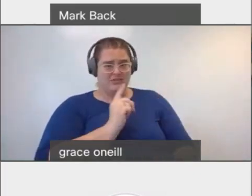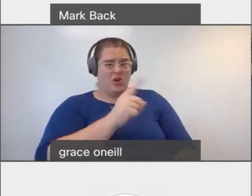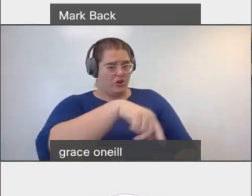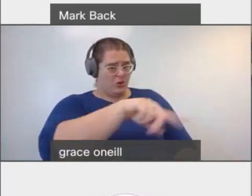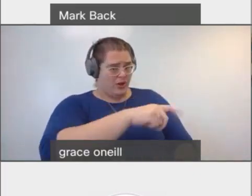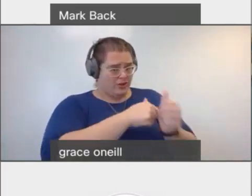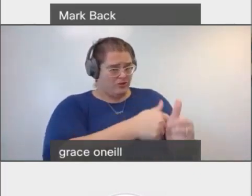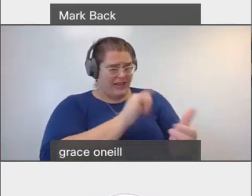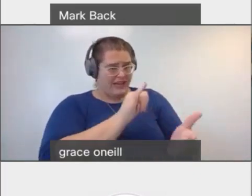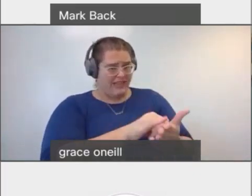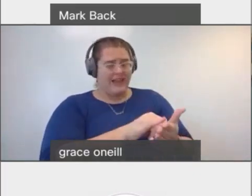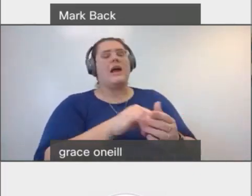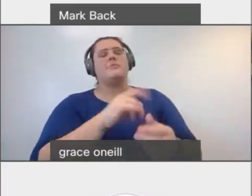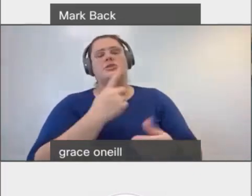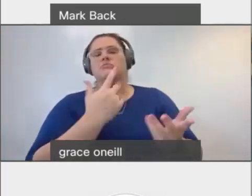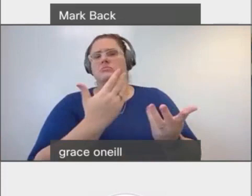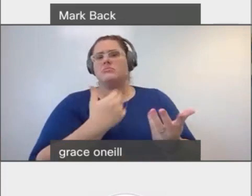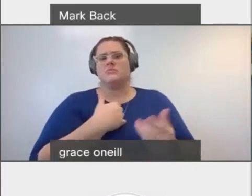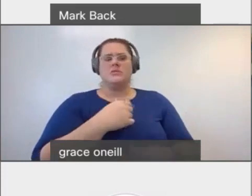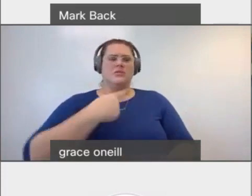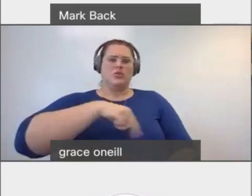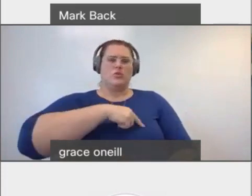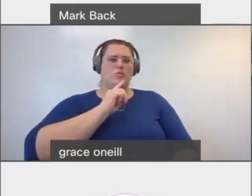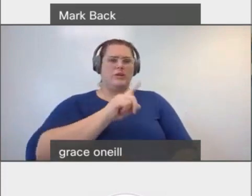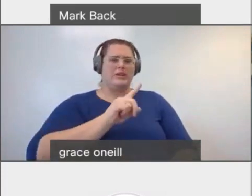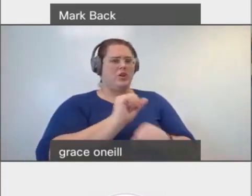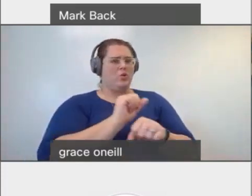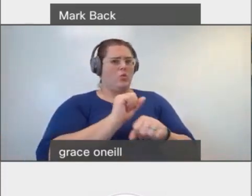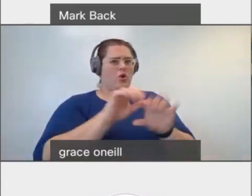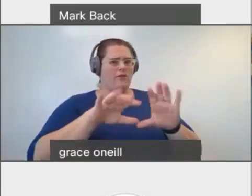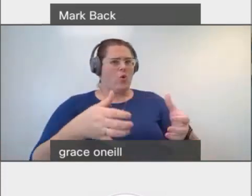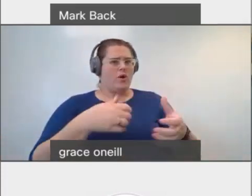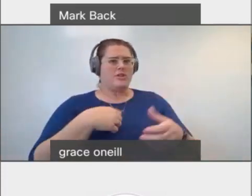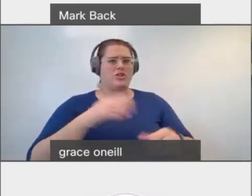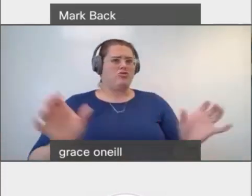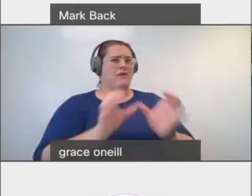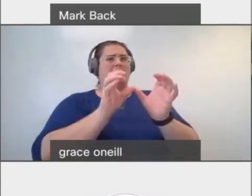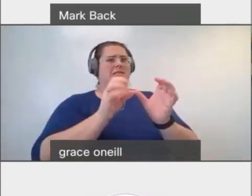good overall data to have as we're in a real workforce crisis.